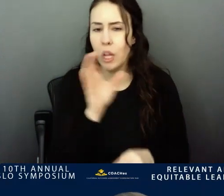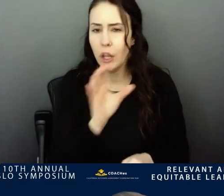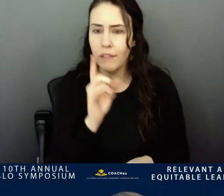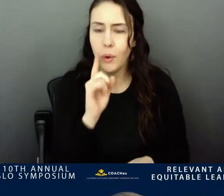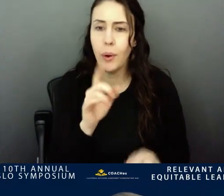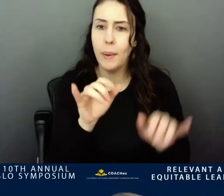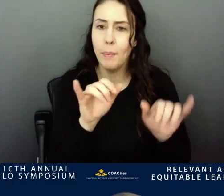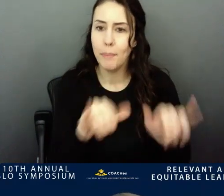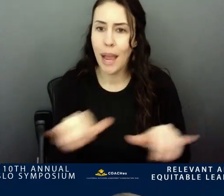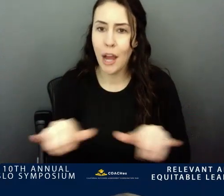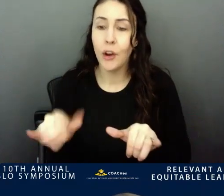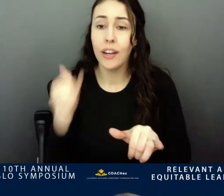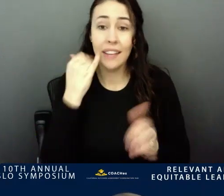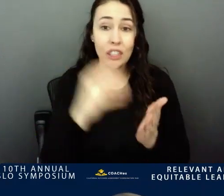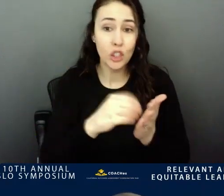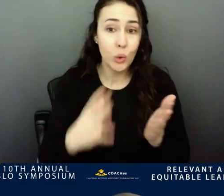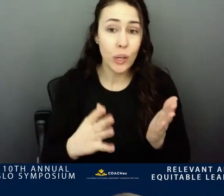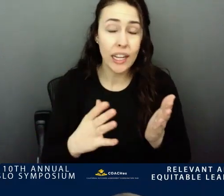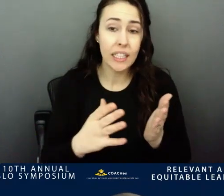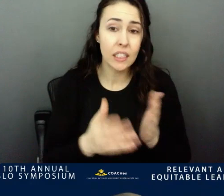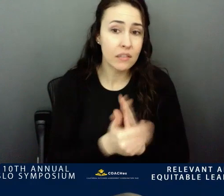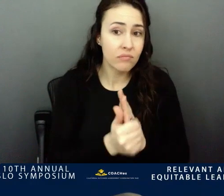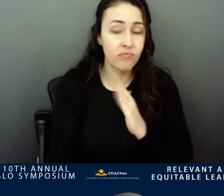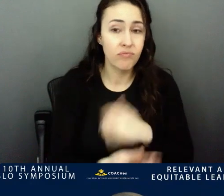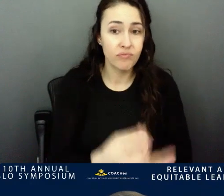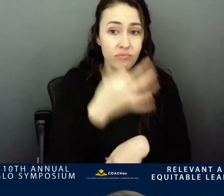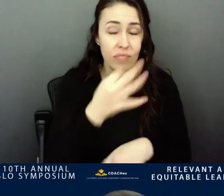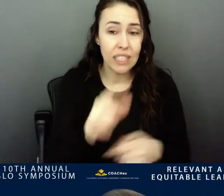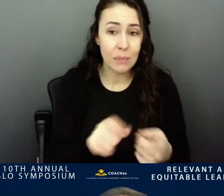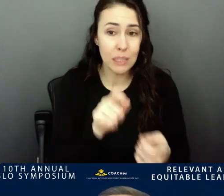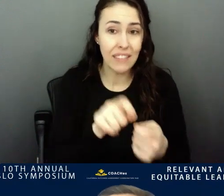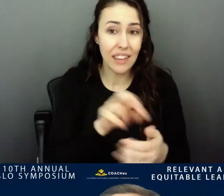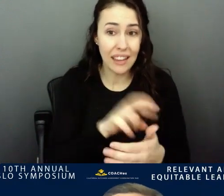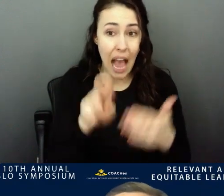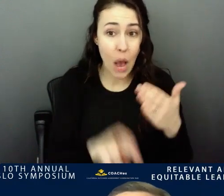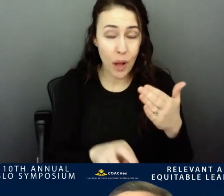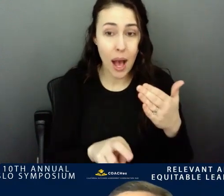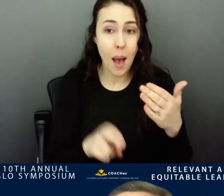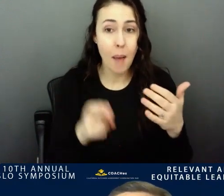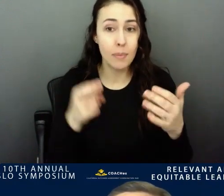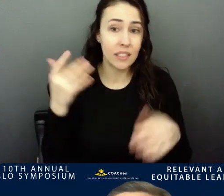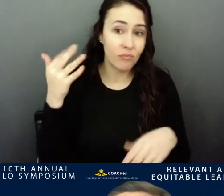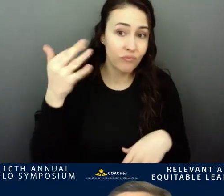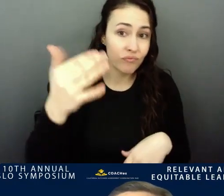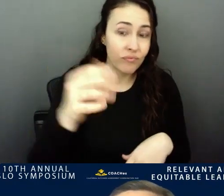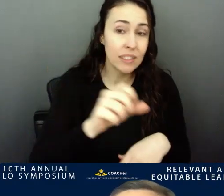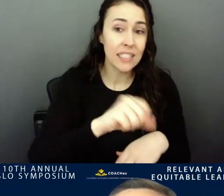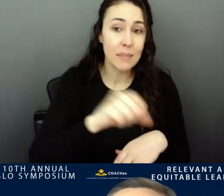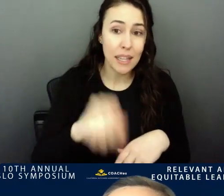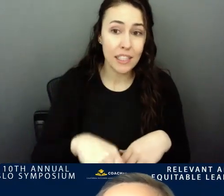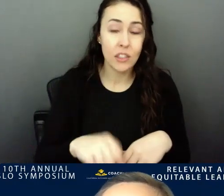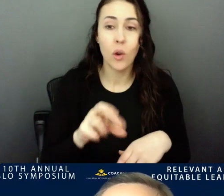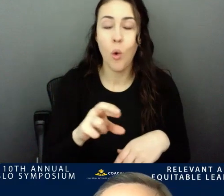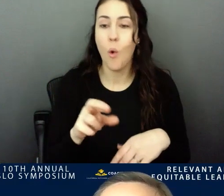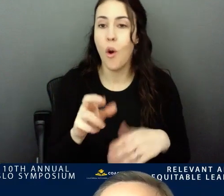are demonstrating mastery of certain outcomes over multiple semesters or across multiple sections,